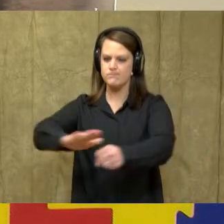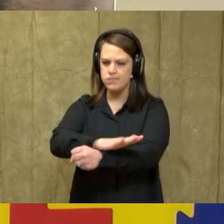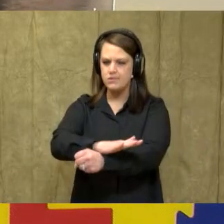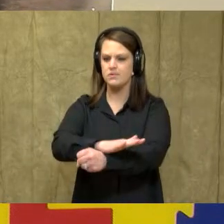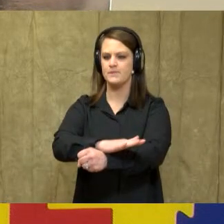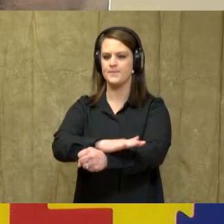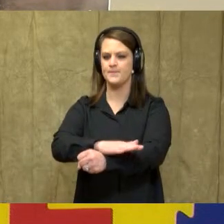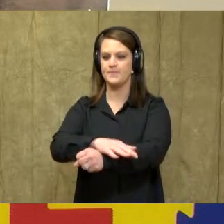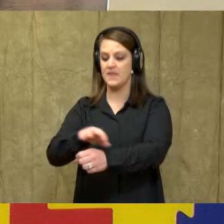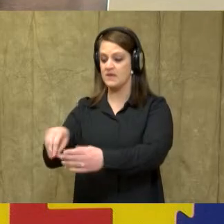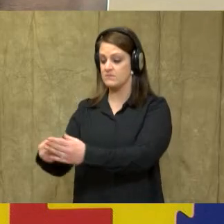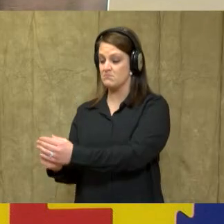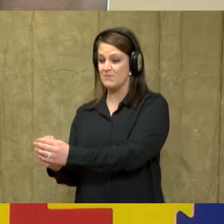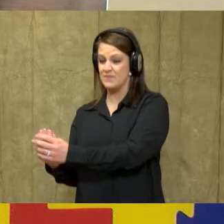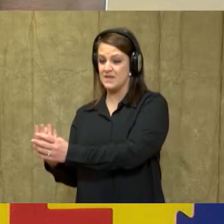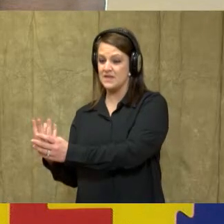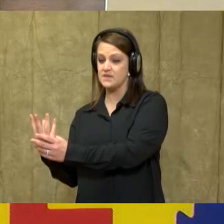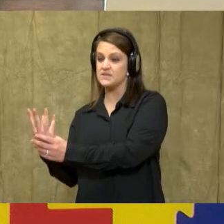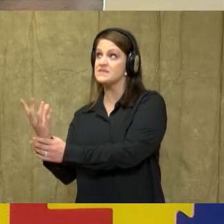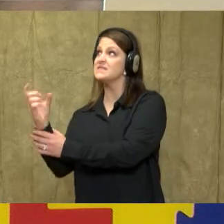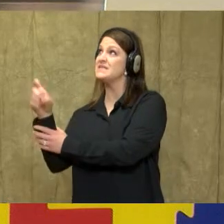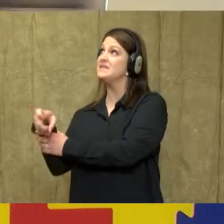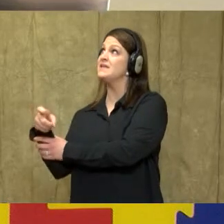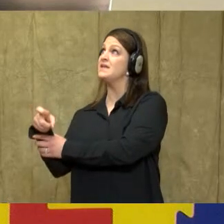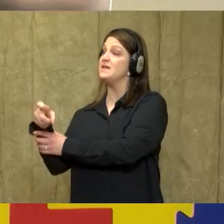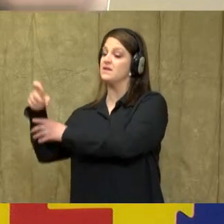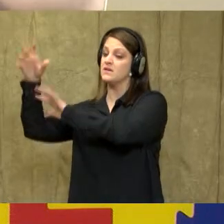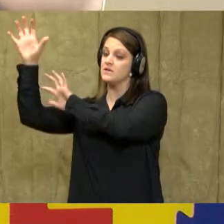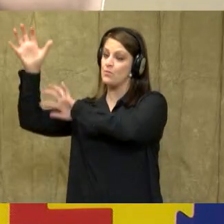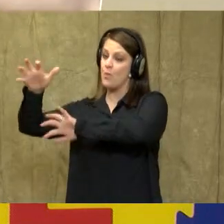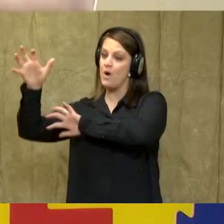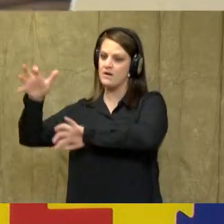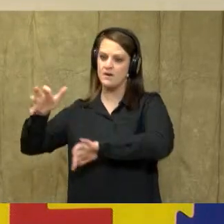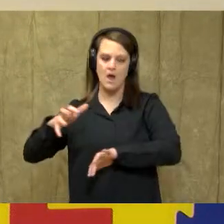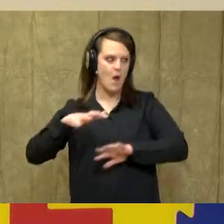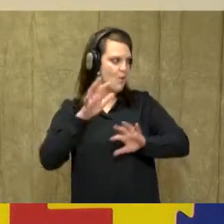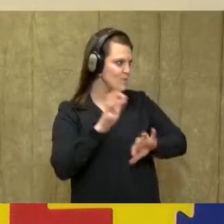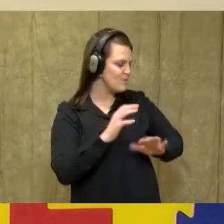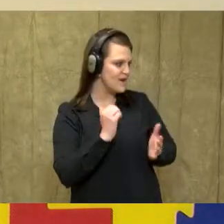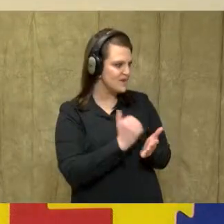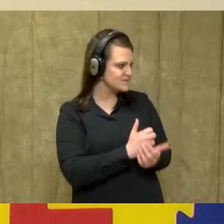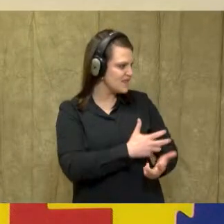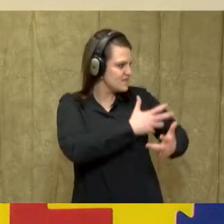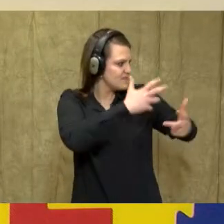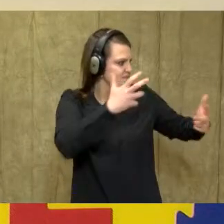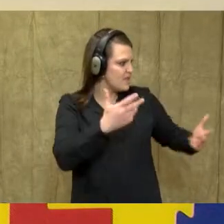Plants use water in the ground. Oh, the rain helps lots of things.